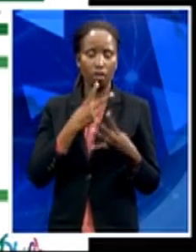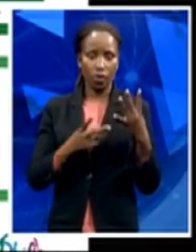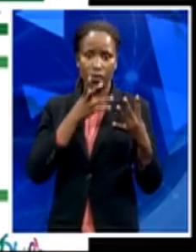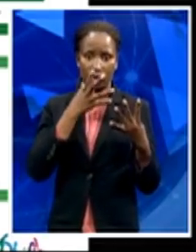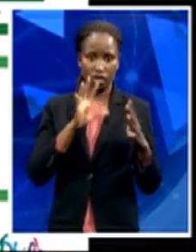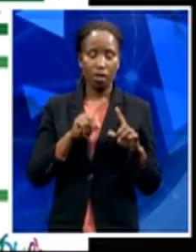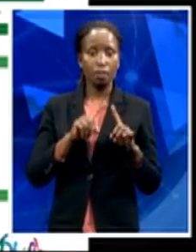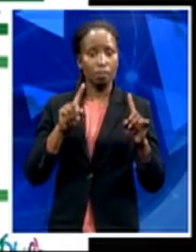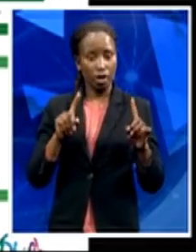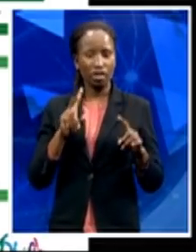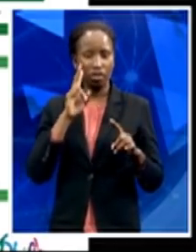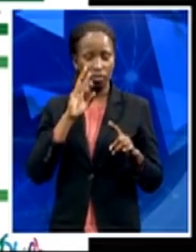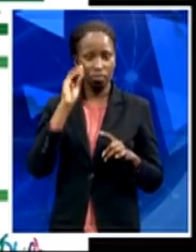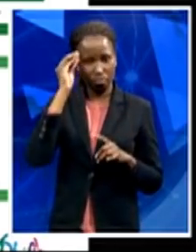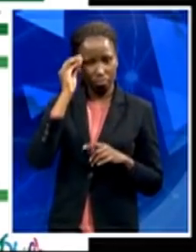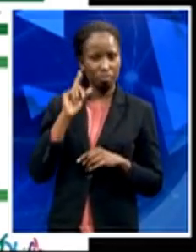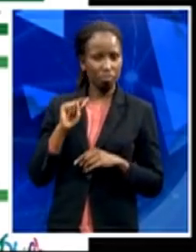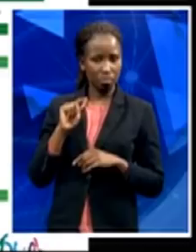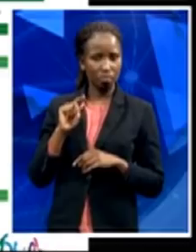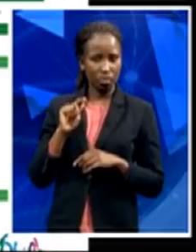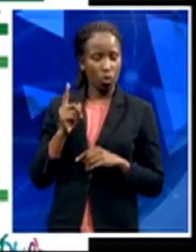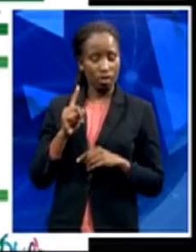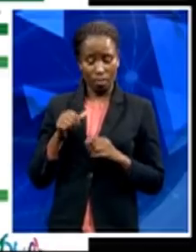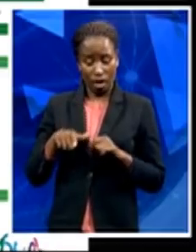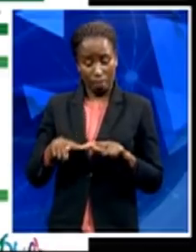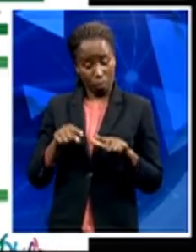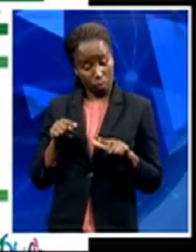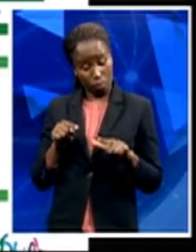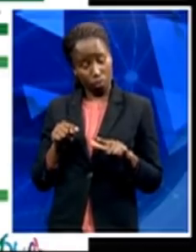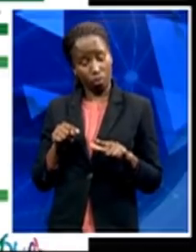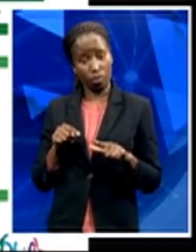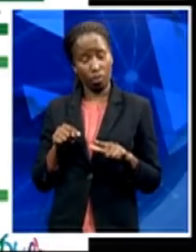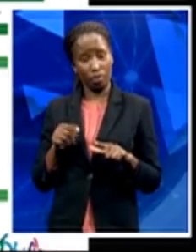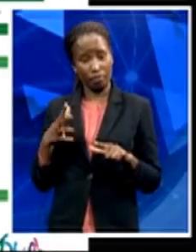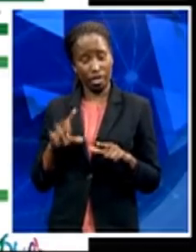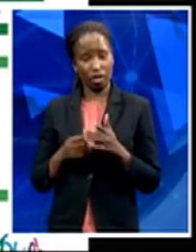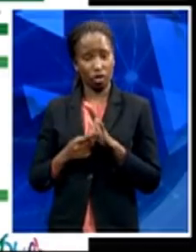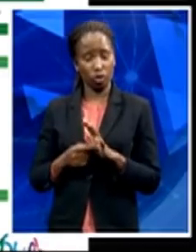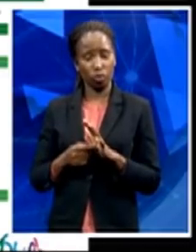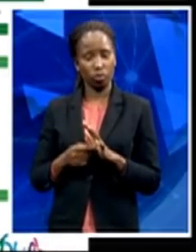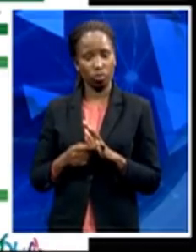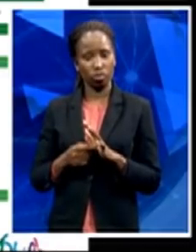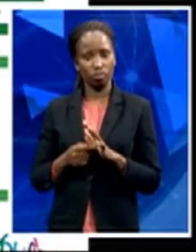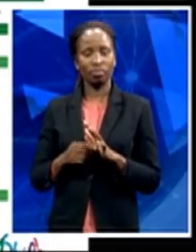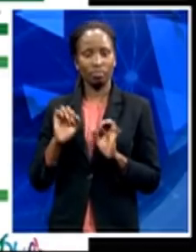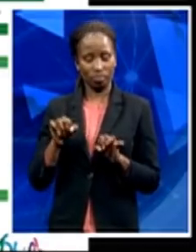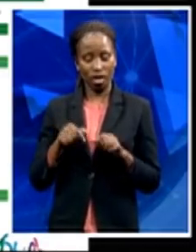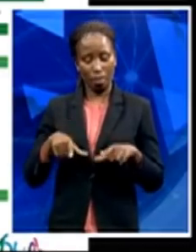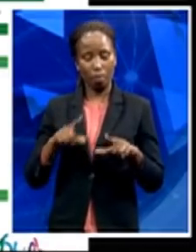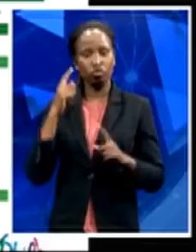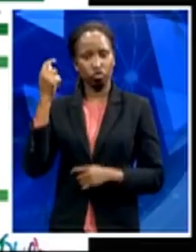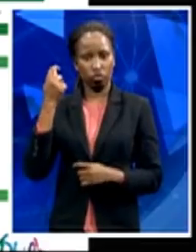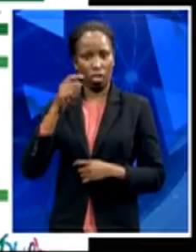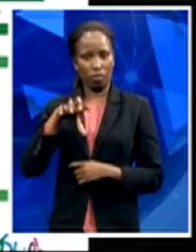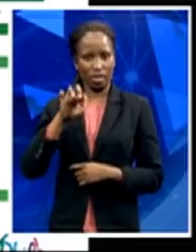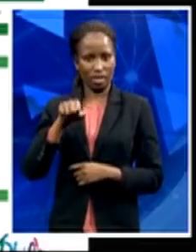in Limpopo, which has shown, even though it's a rural province, that those that are above the age of